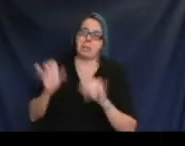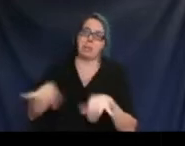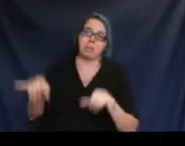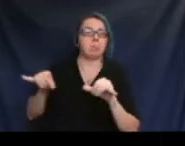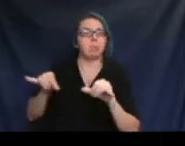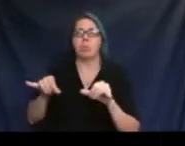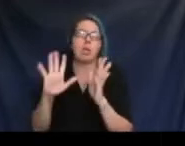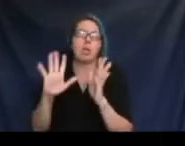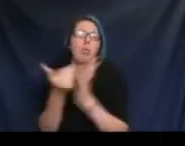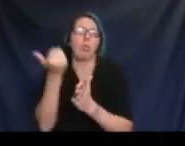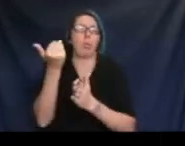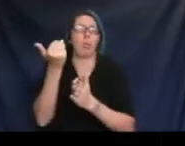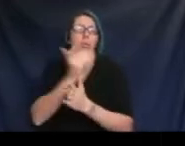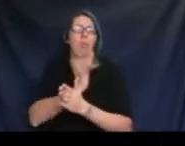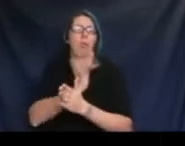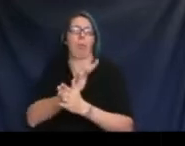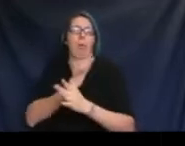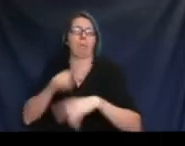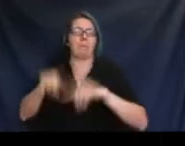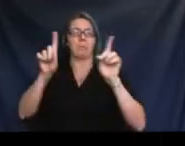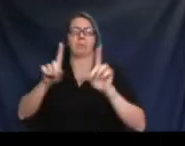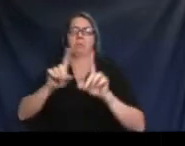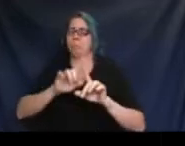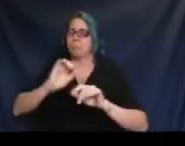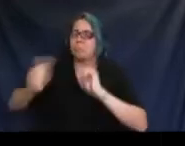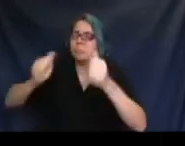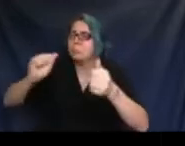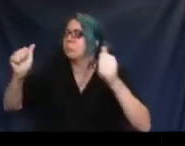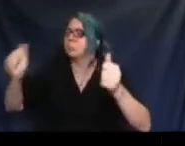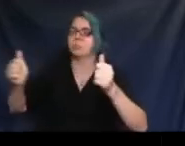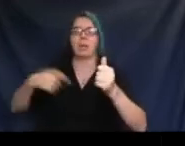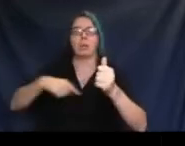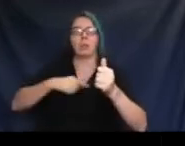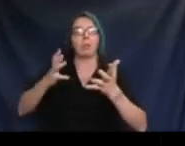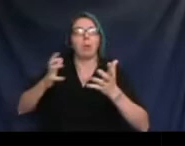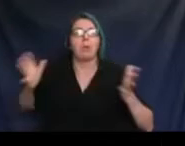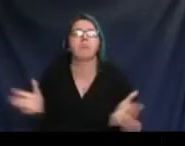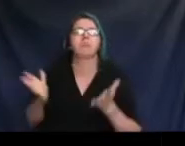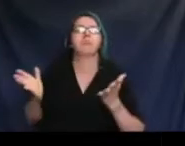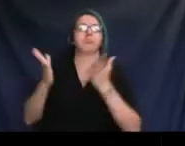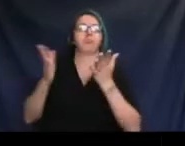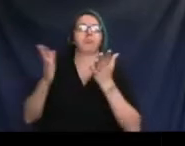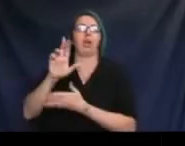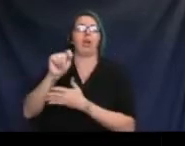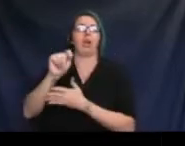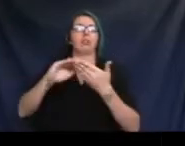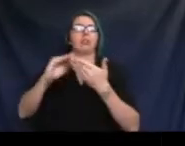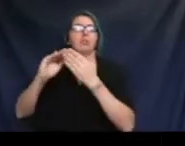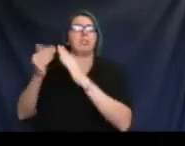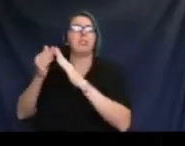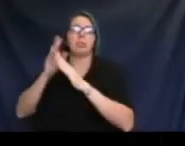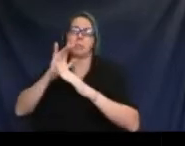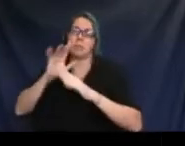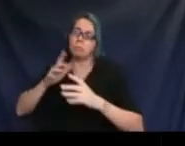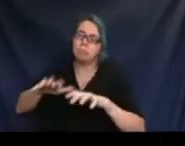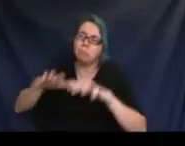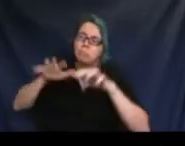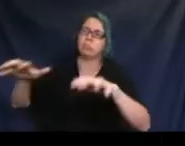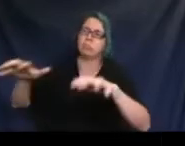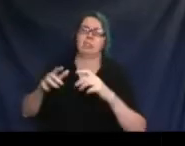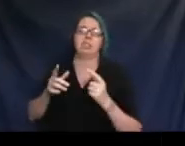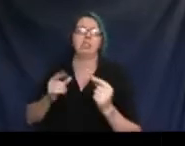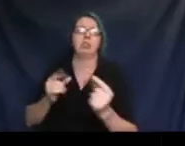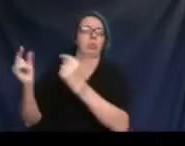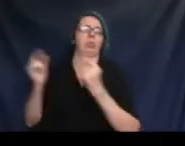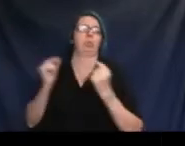of galvanize the arts community to bring ArtworxTO to life, and to kind of give real funds to